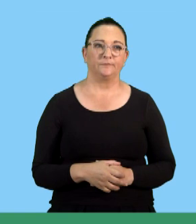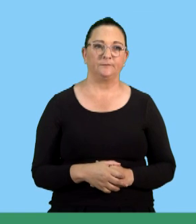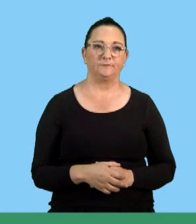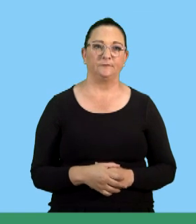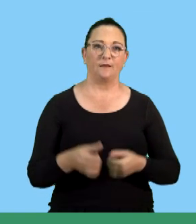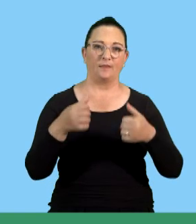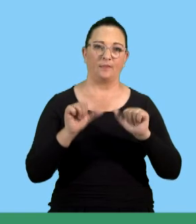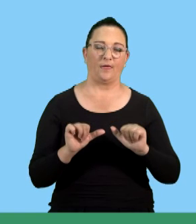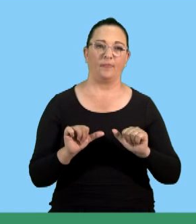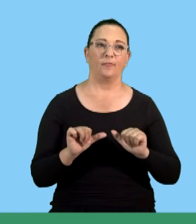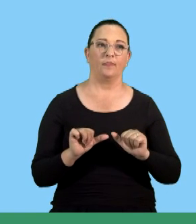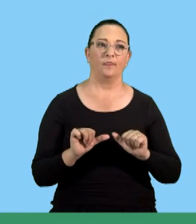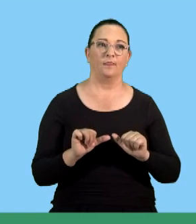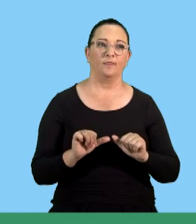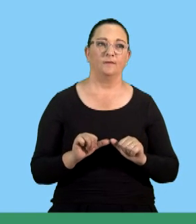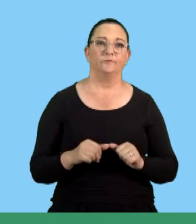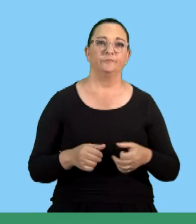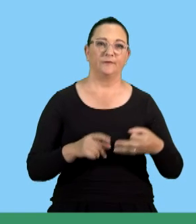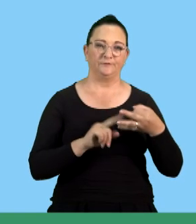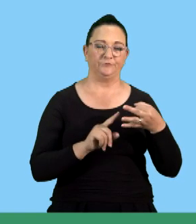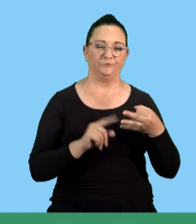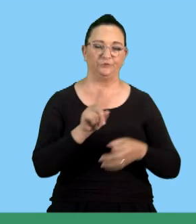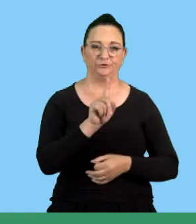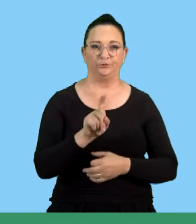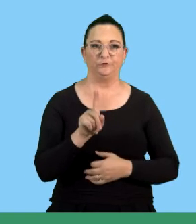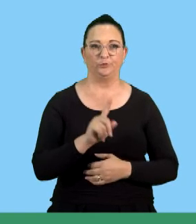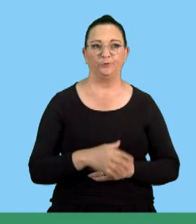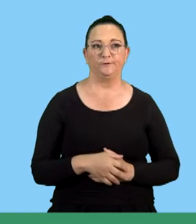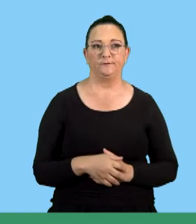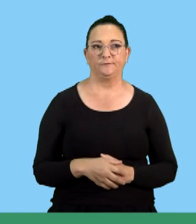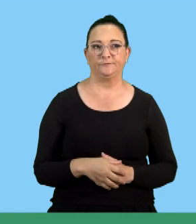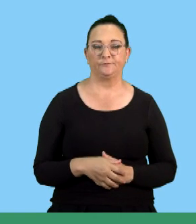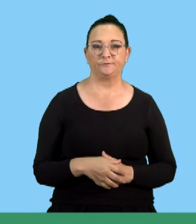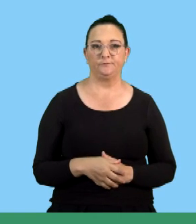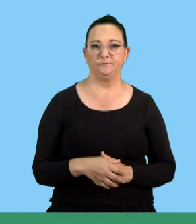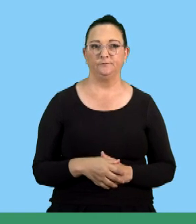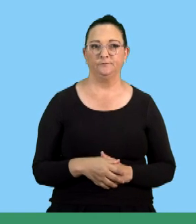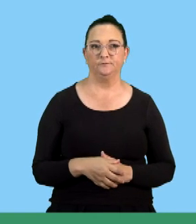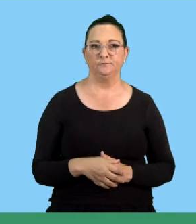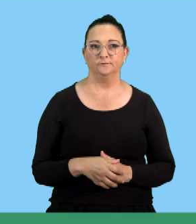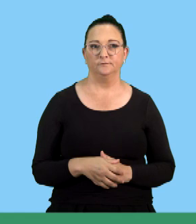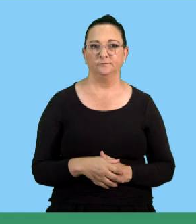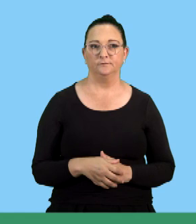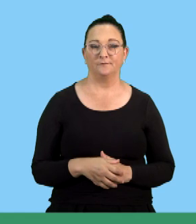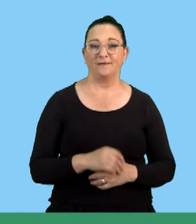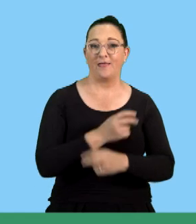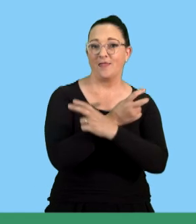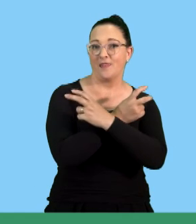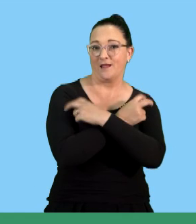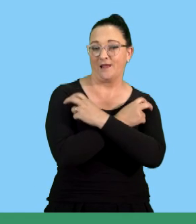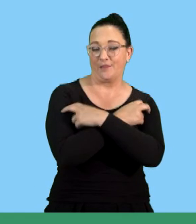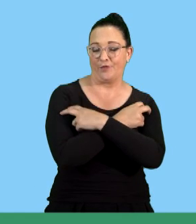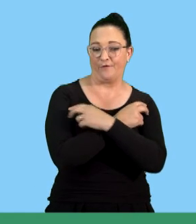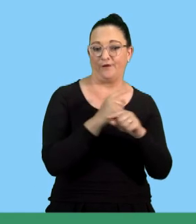And then we move on to the third question. It says, explain the different types of leave